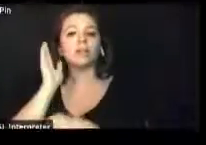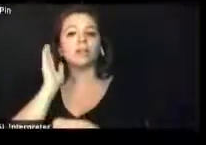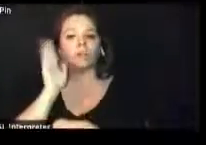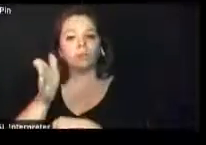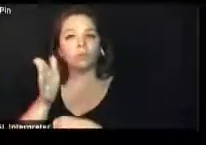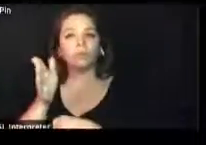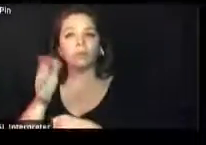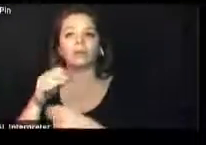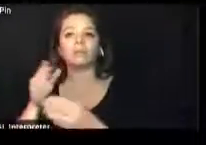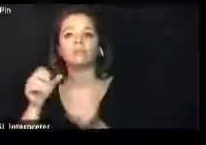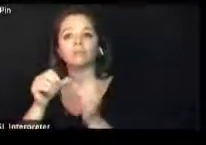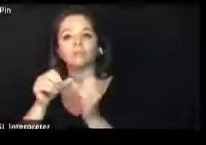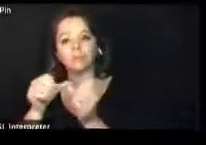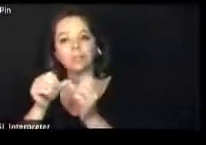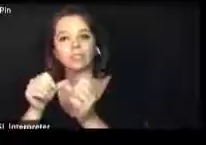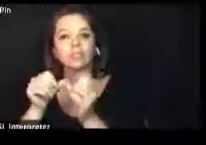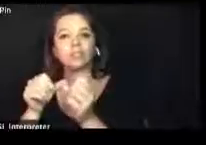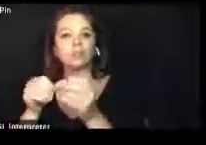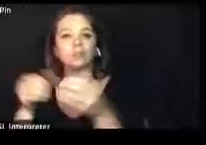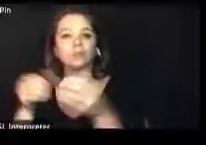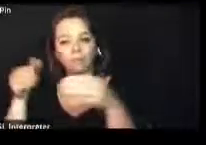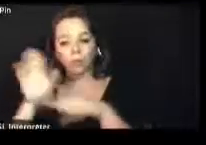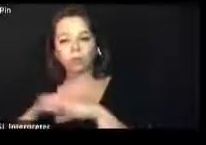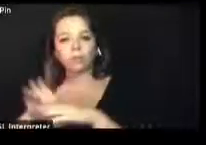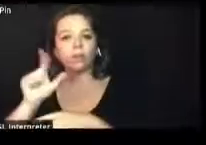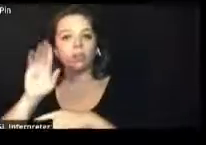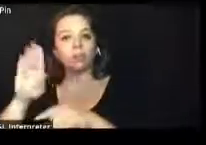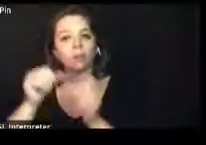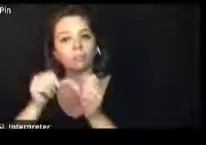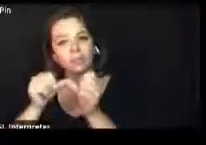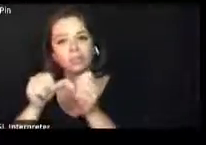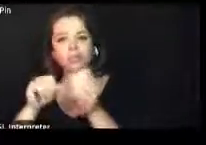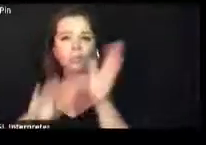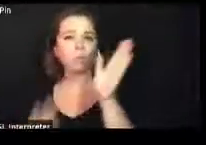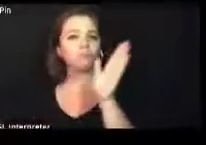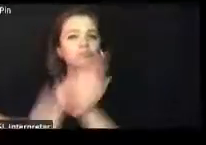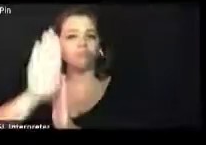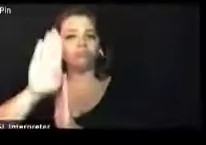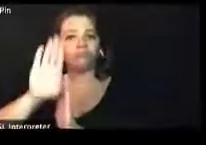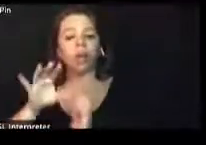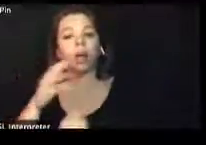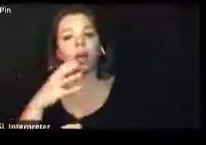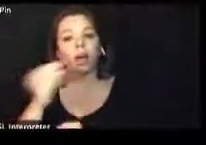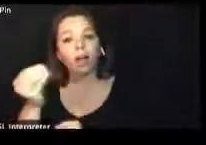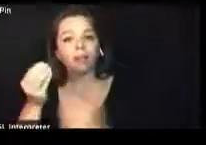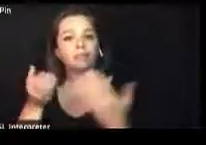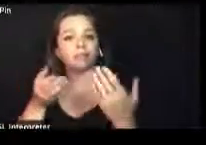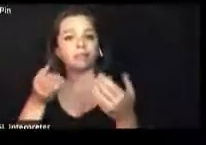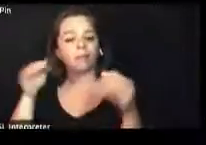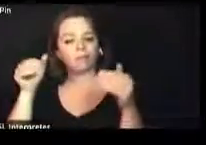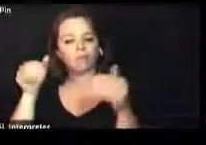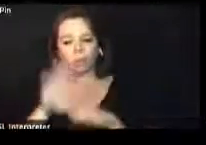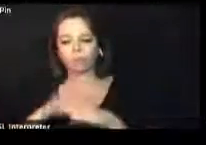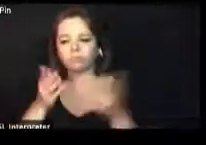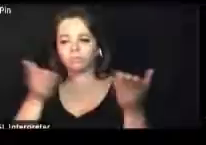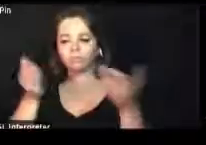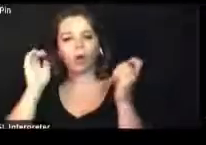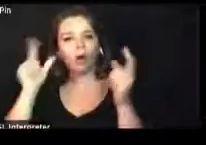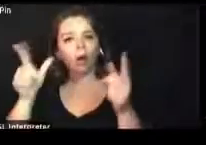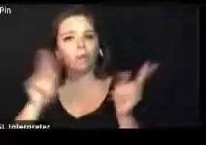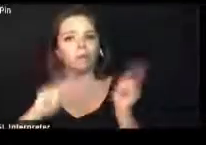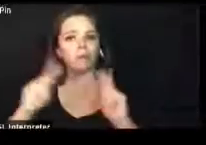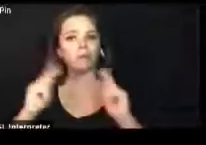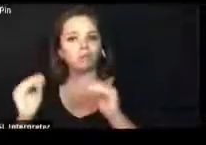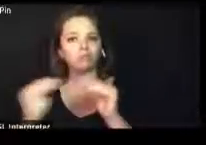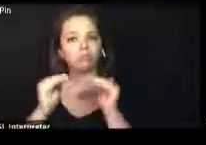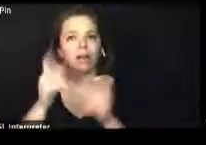Long Beach continue on its path of thriving and serving all people and keeping all